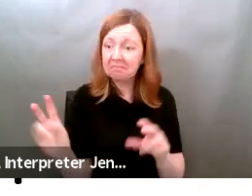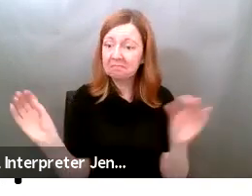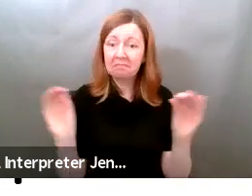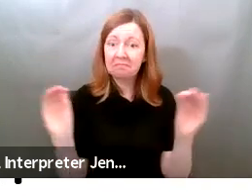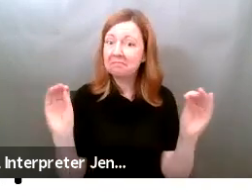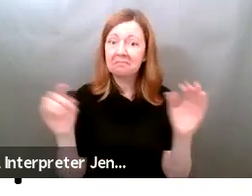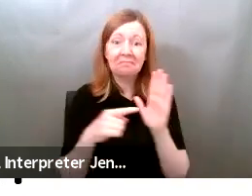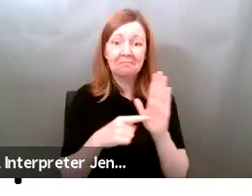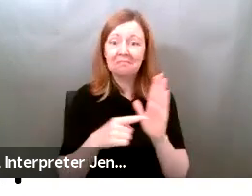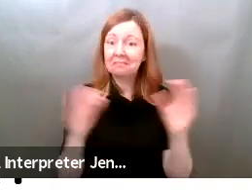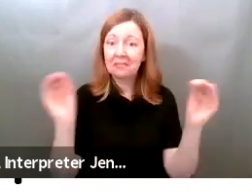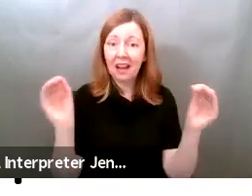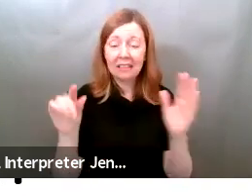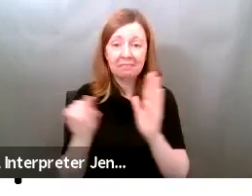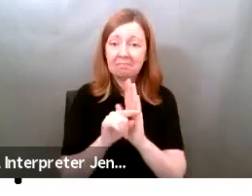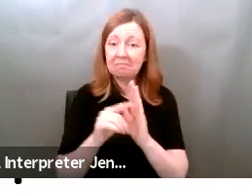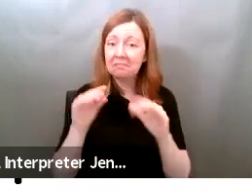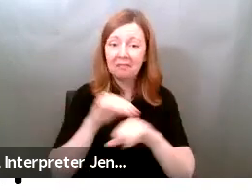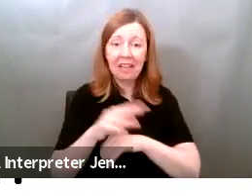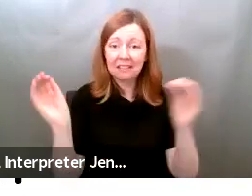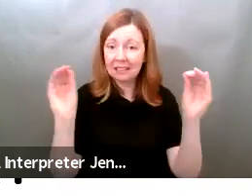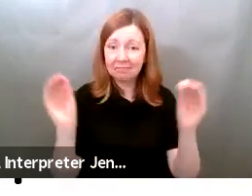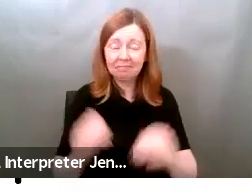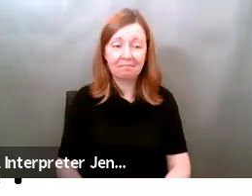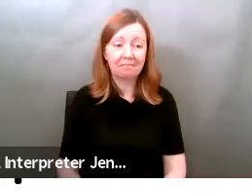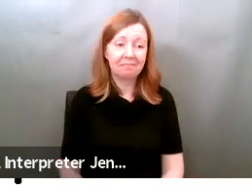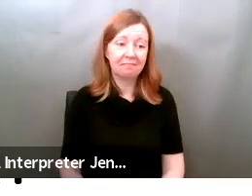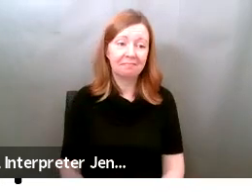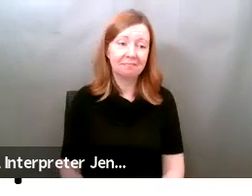about a long-term side effect. Next.